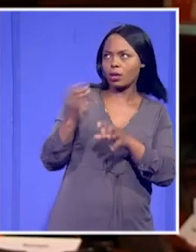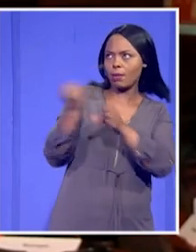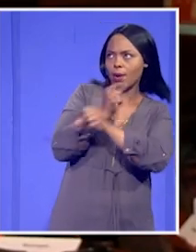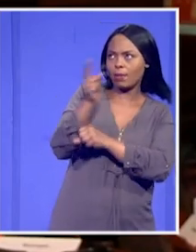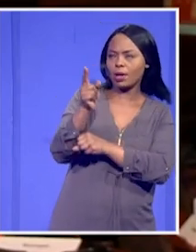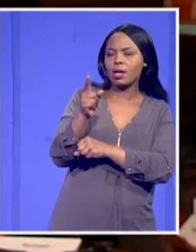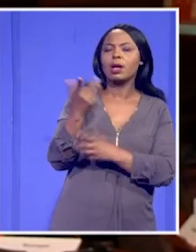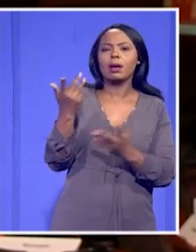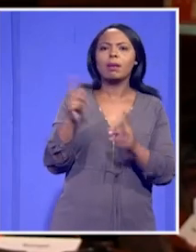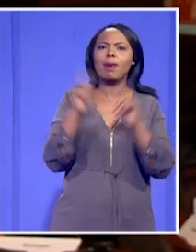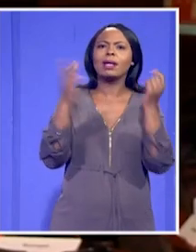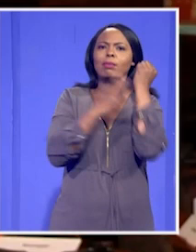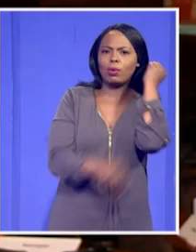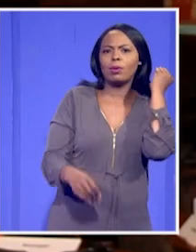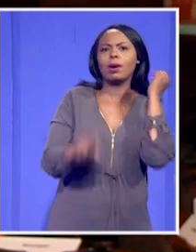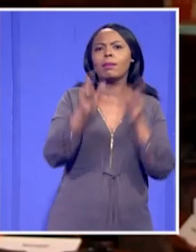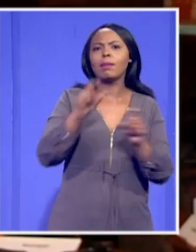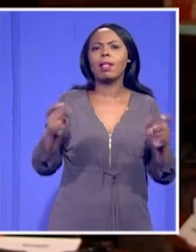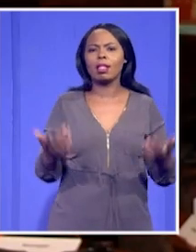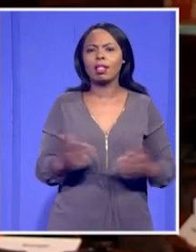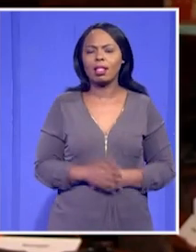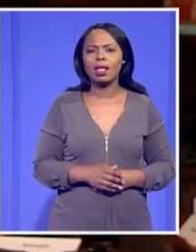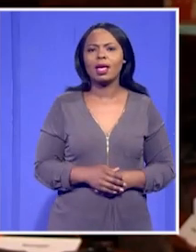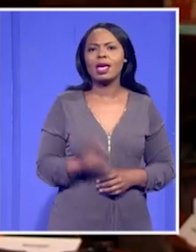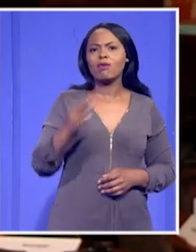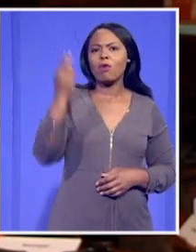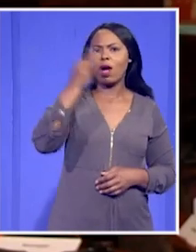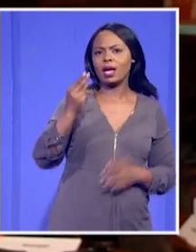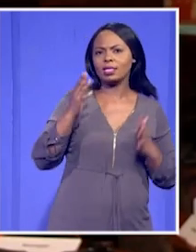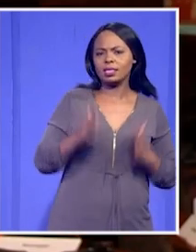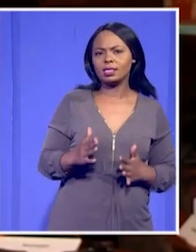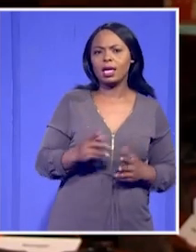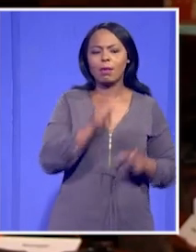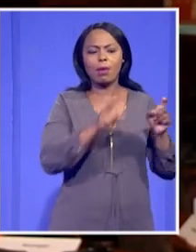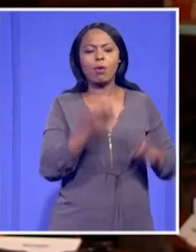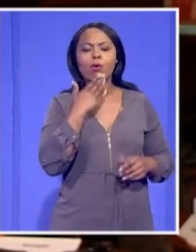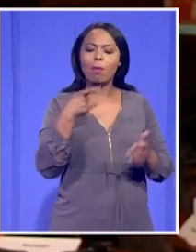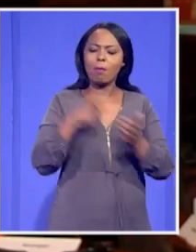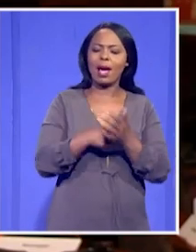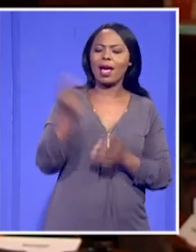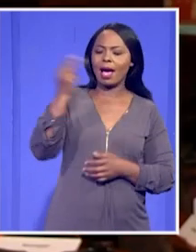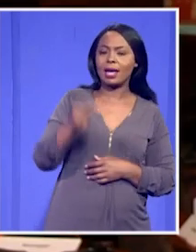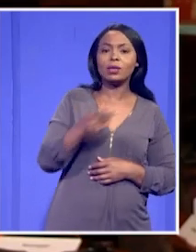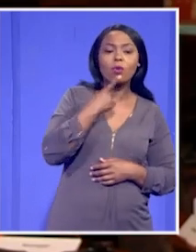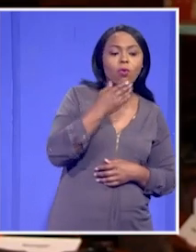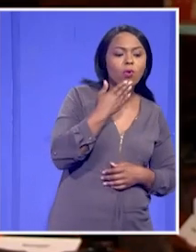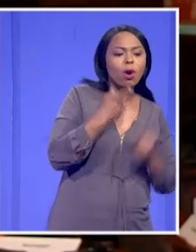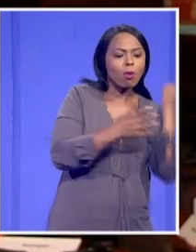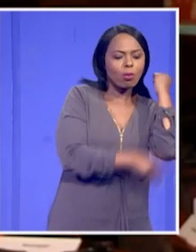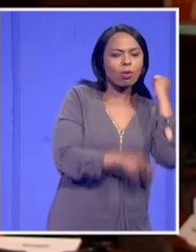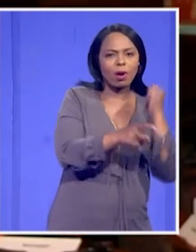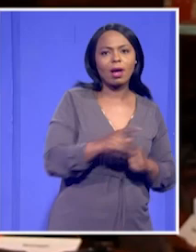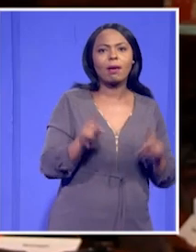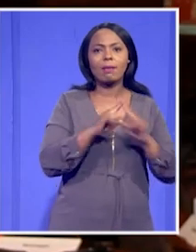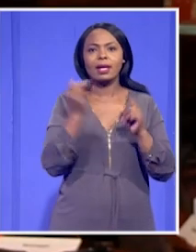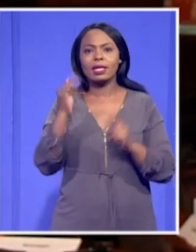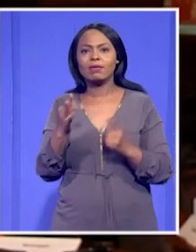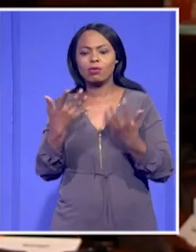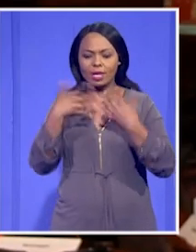people. Even if you're an artist, the people who can buy your art are only poor people. Whereas if you have an integrated human